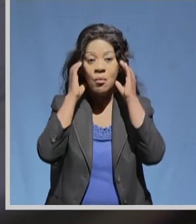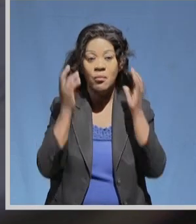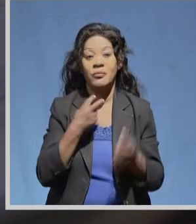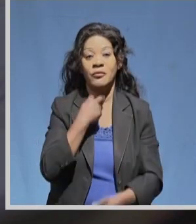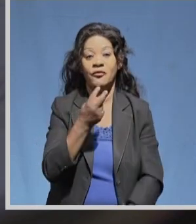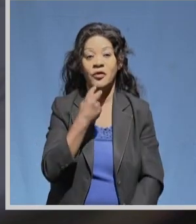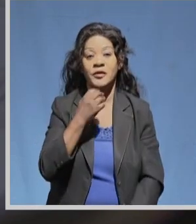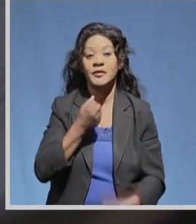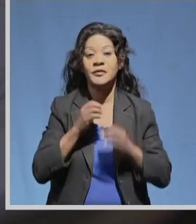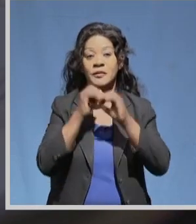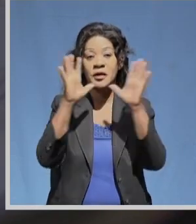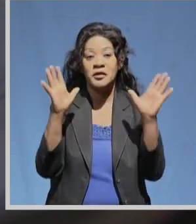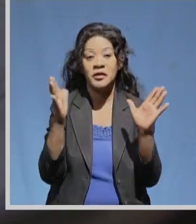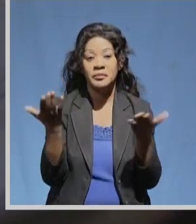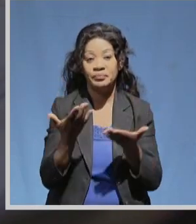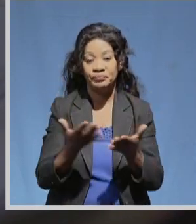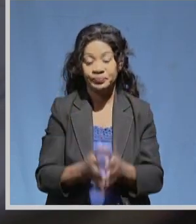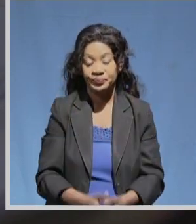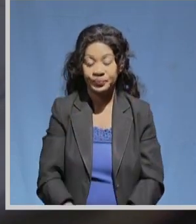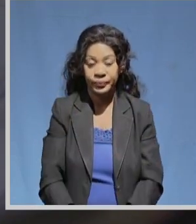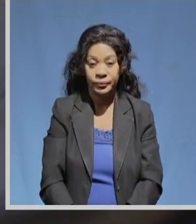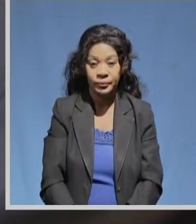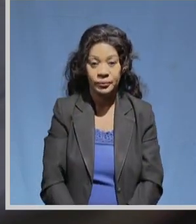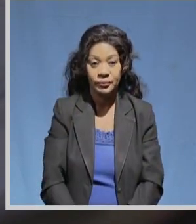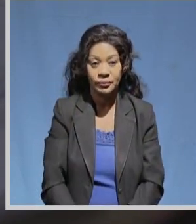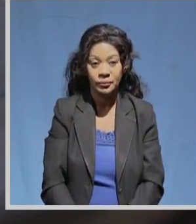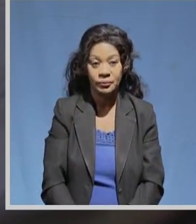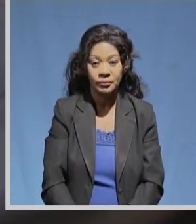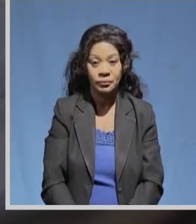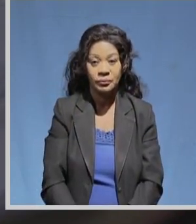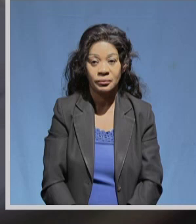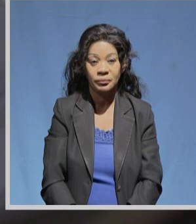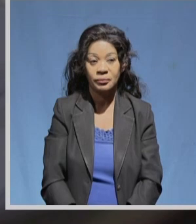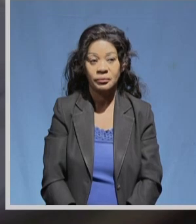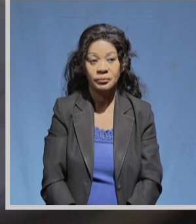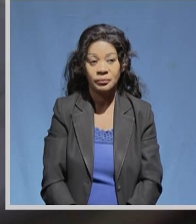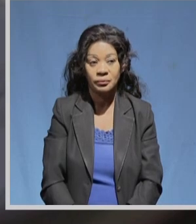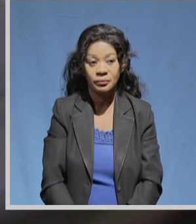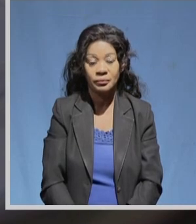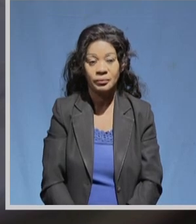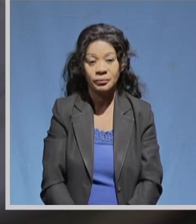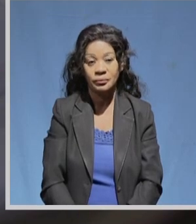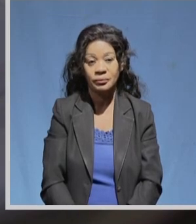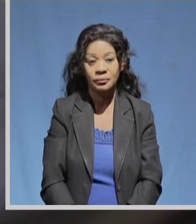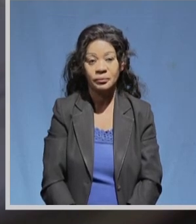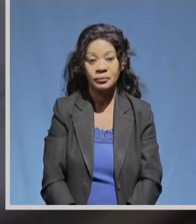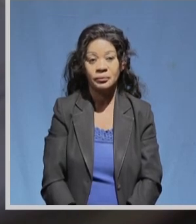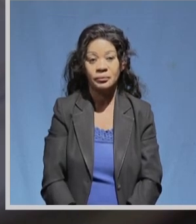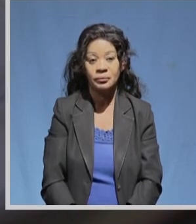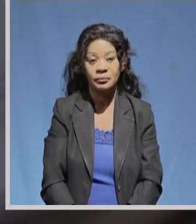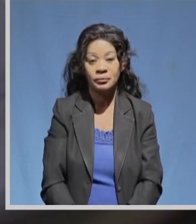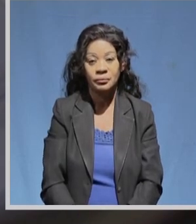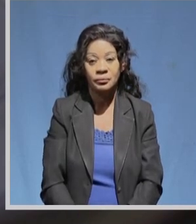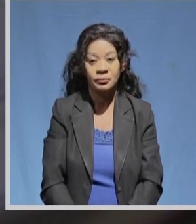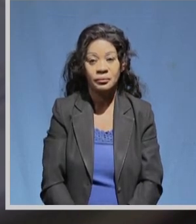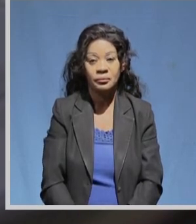by that, we won't allow them to go ahead. And if there are those stones, first of all, they should